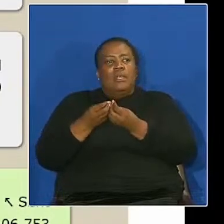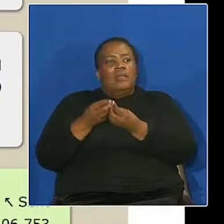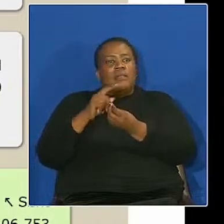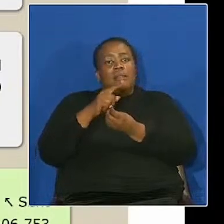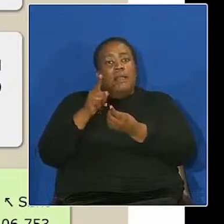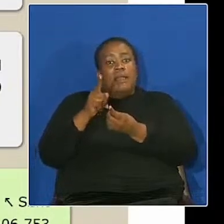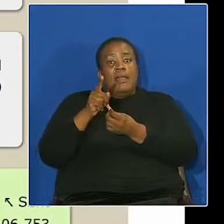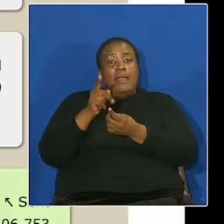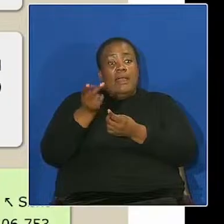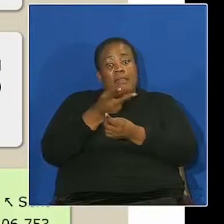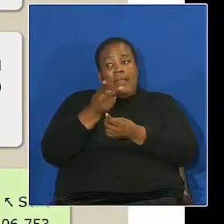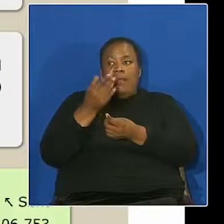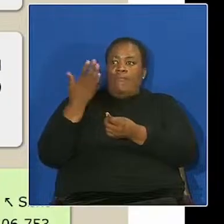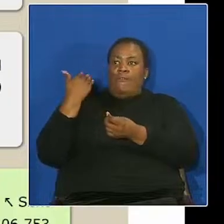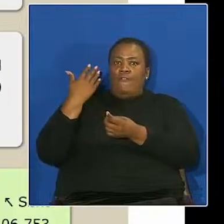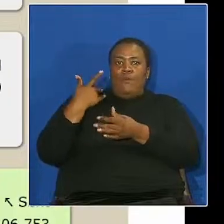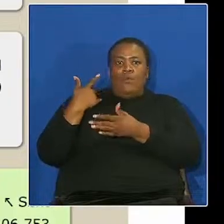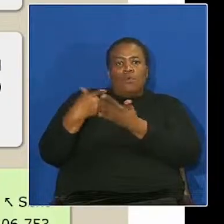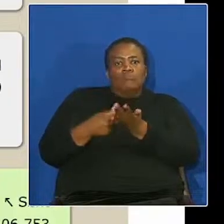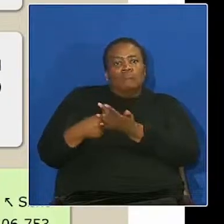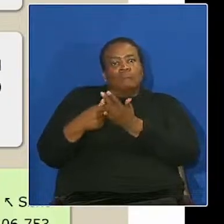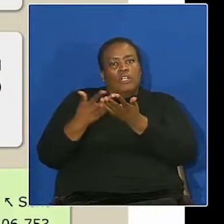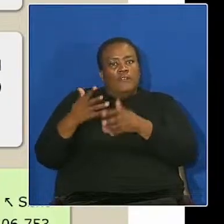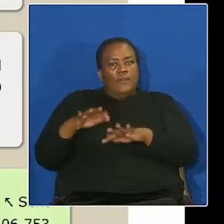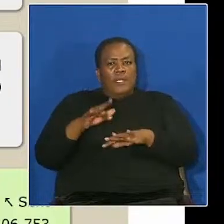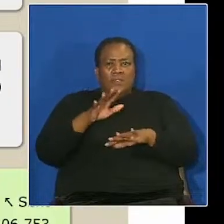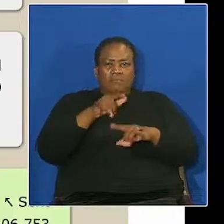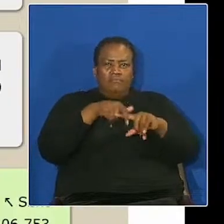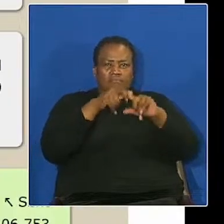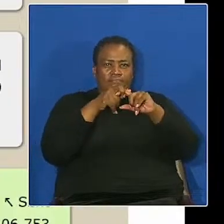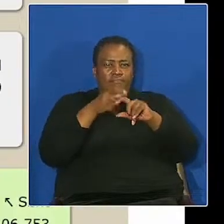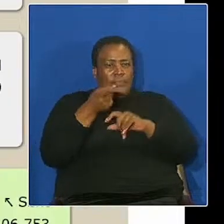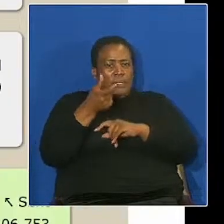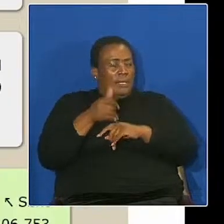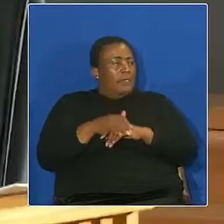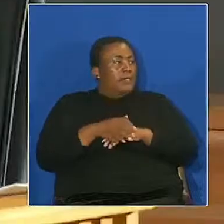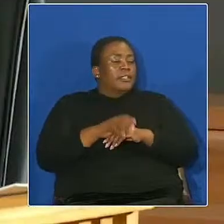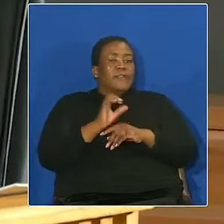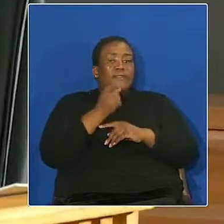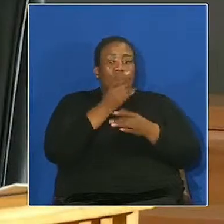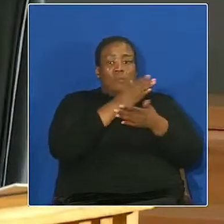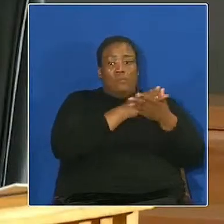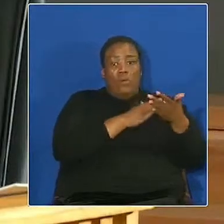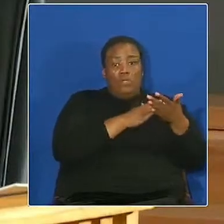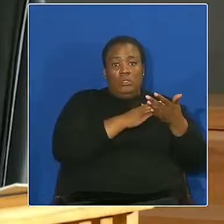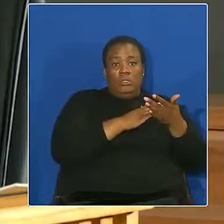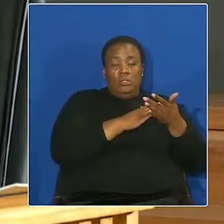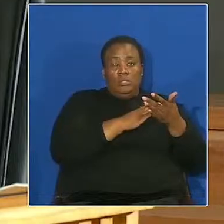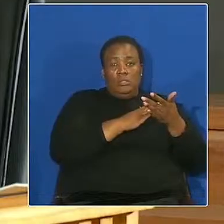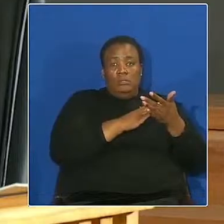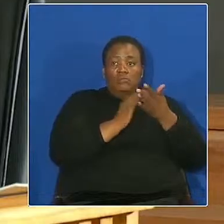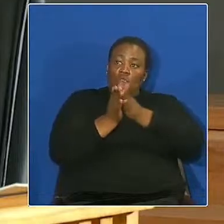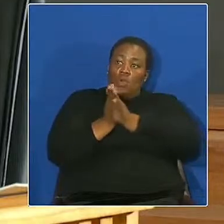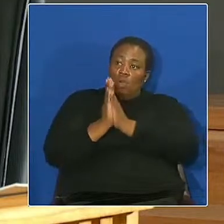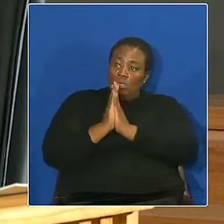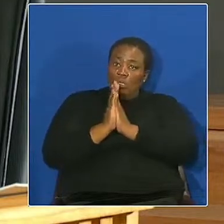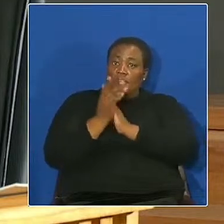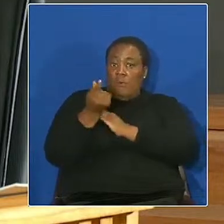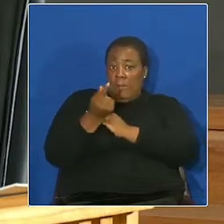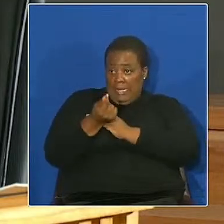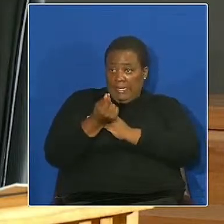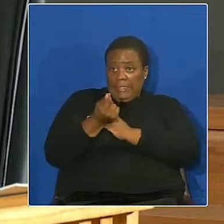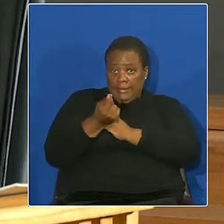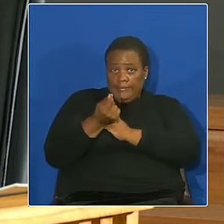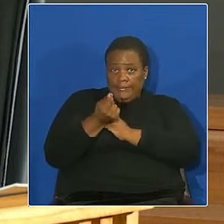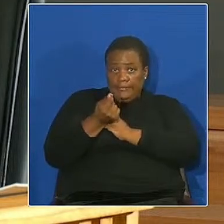But, so if we could just pause on that for a moment. The first part of the message is asking for